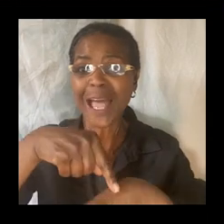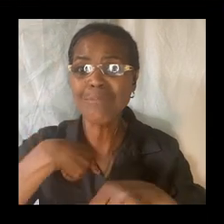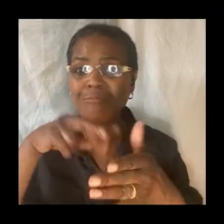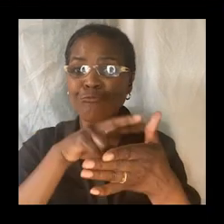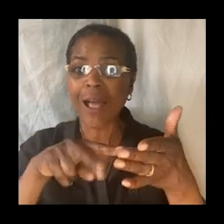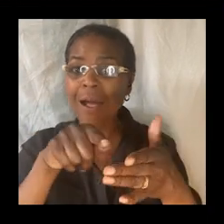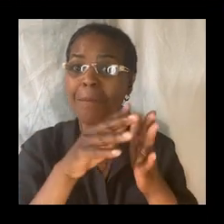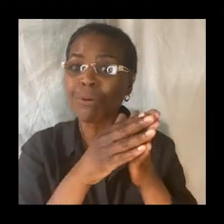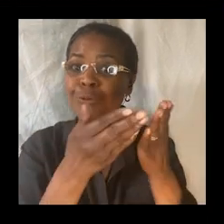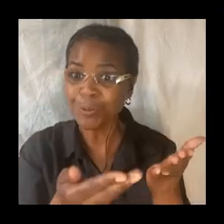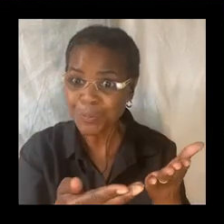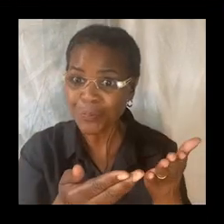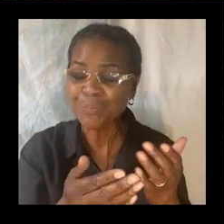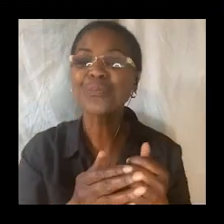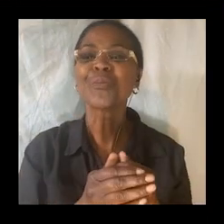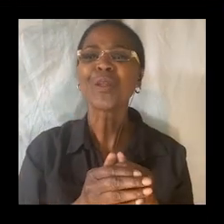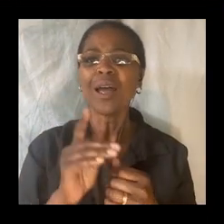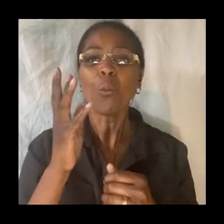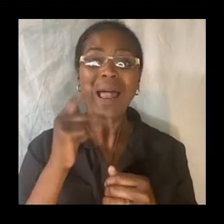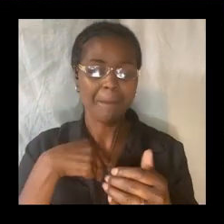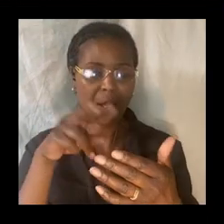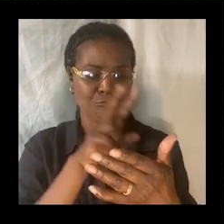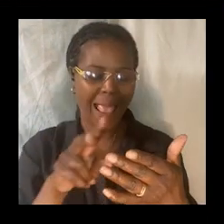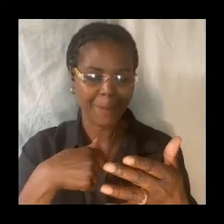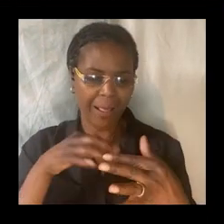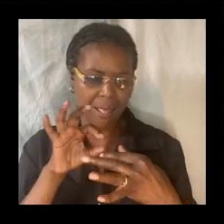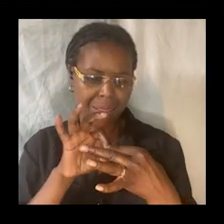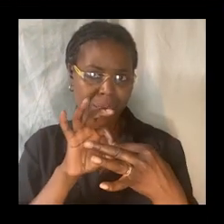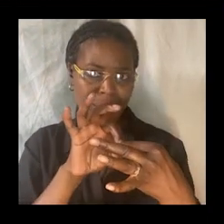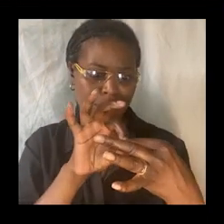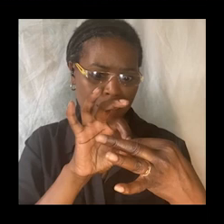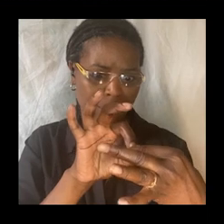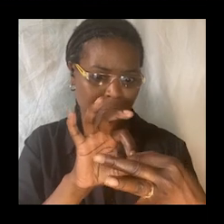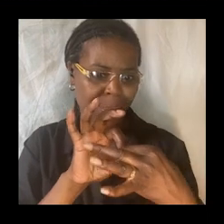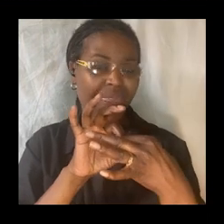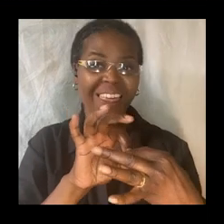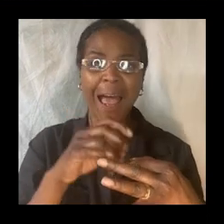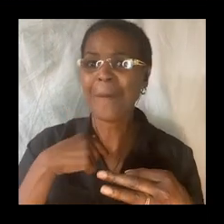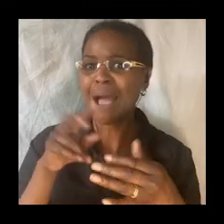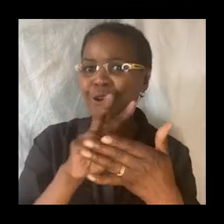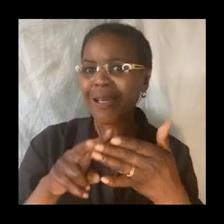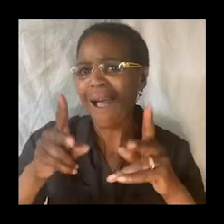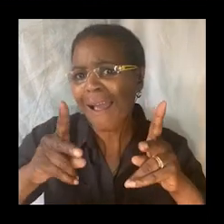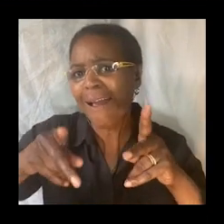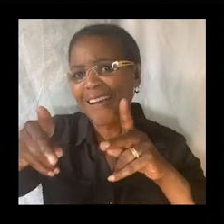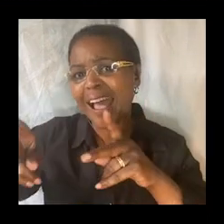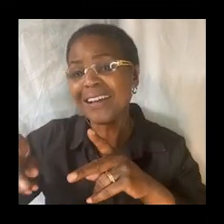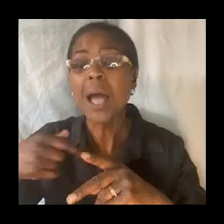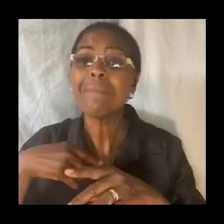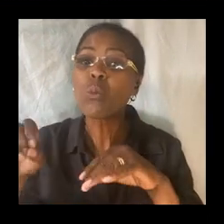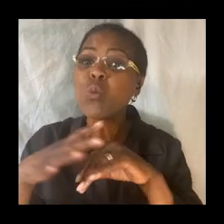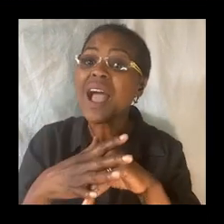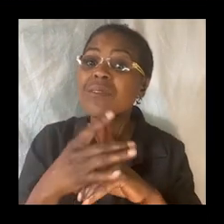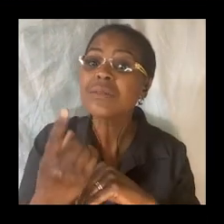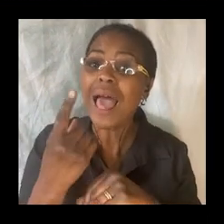And I think, as so many readers were, I was just transfixed by it. And I've read it many times since, actually. It's my wife is a novelist.